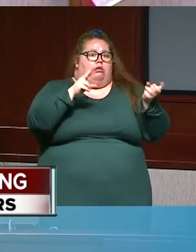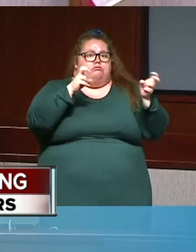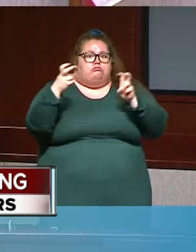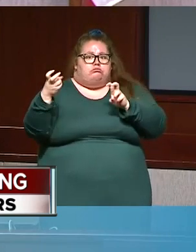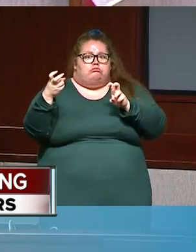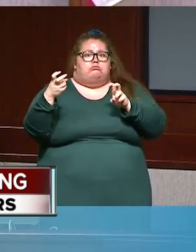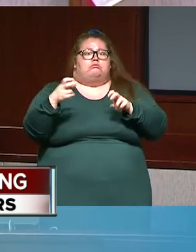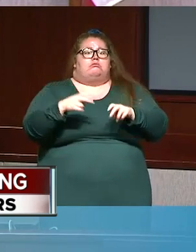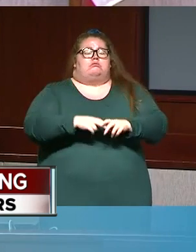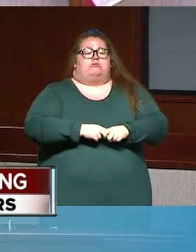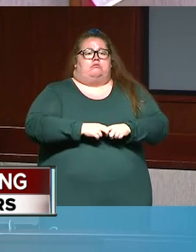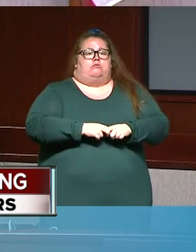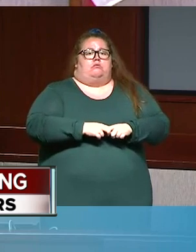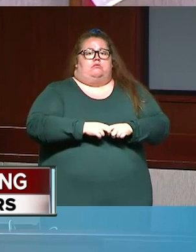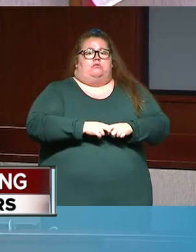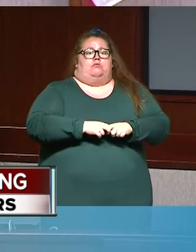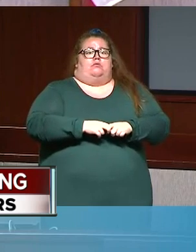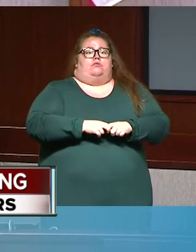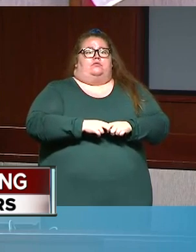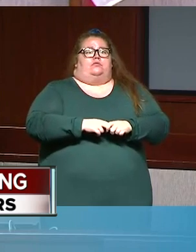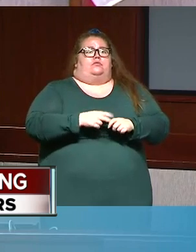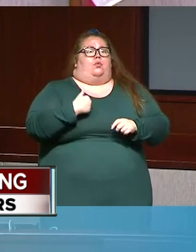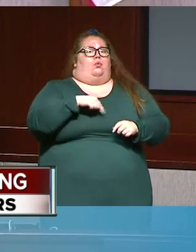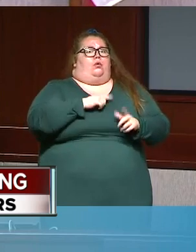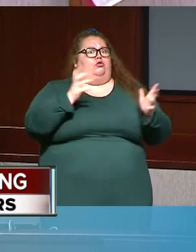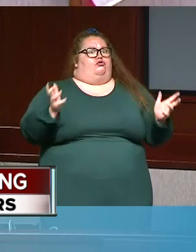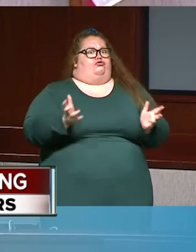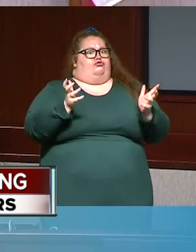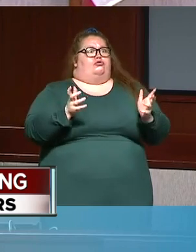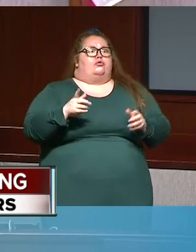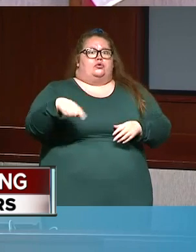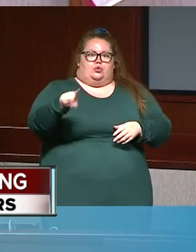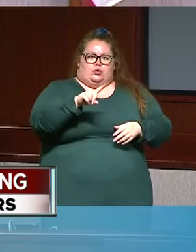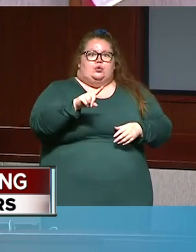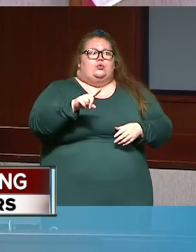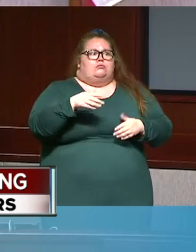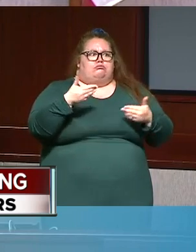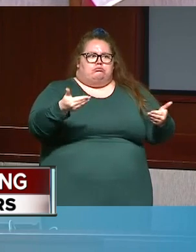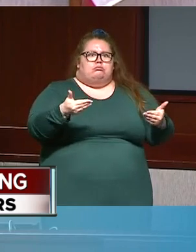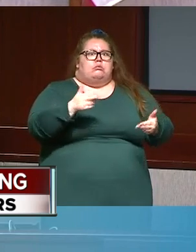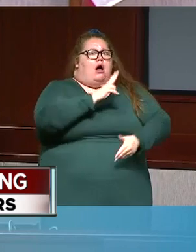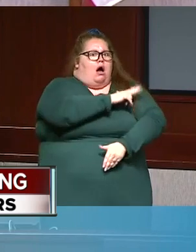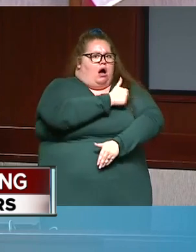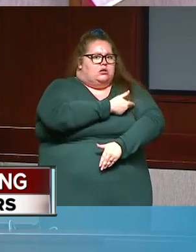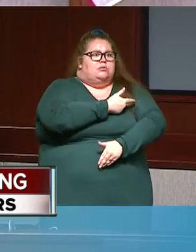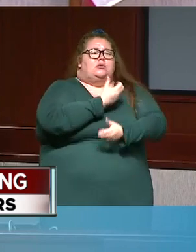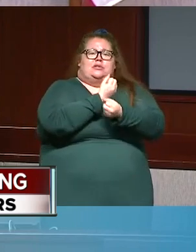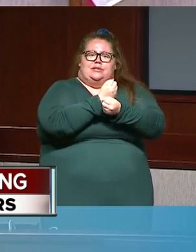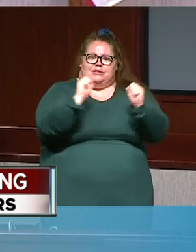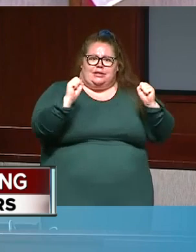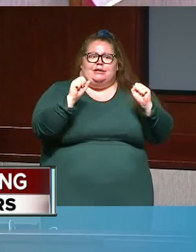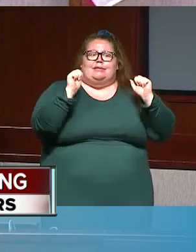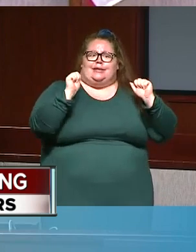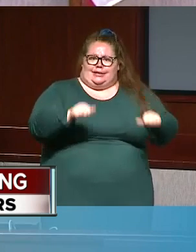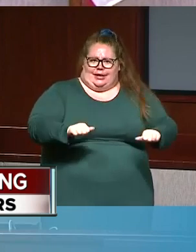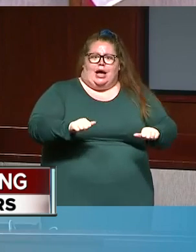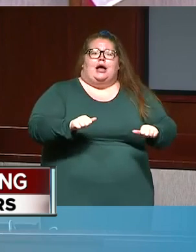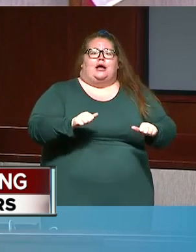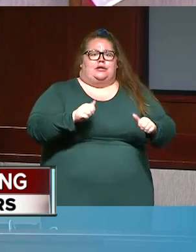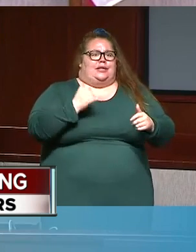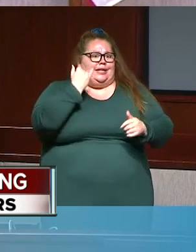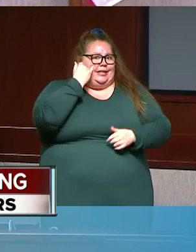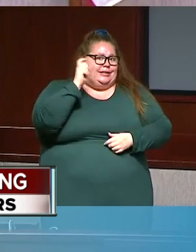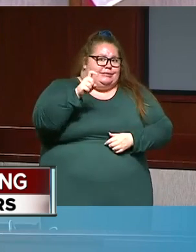and would encourage everyone not to delay care. That hospitals are safe. You can go there to receive treatment